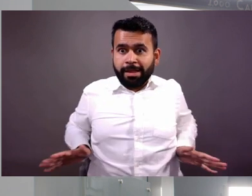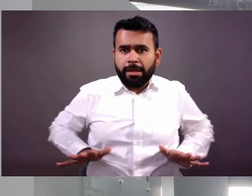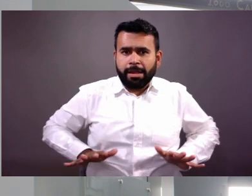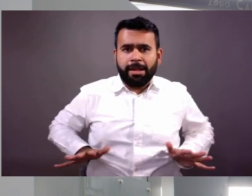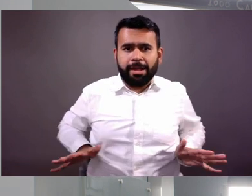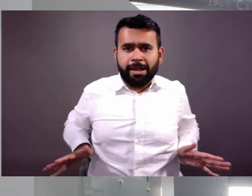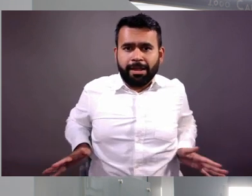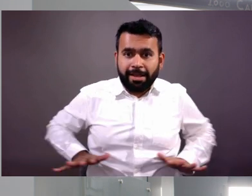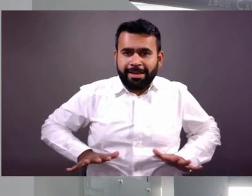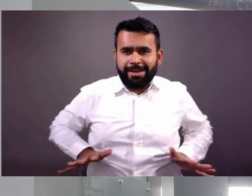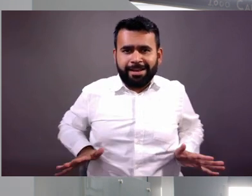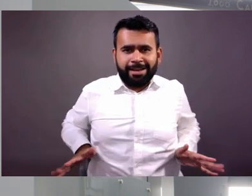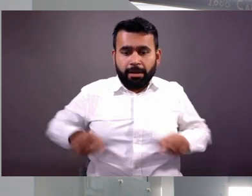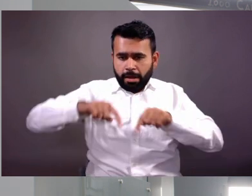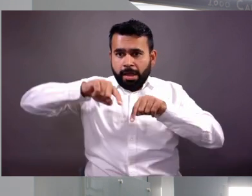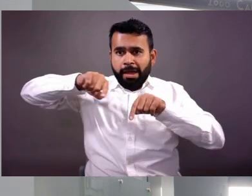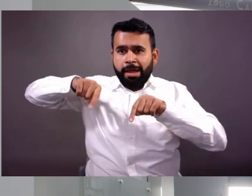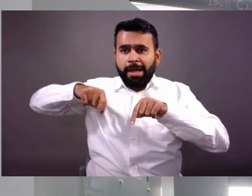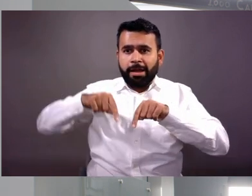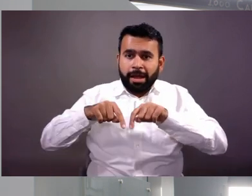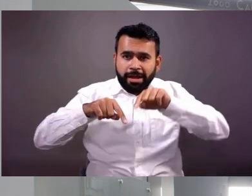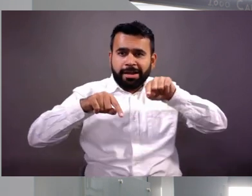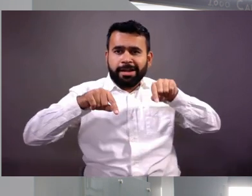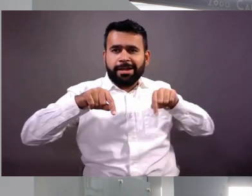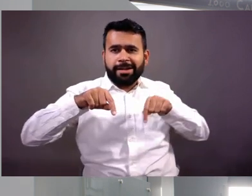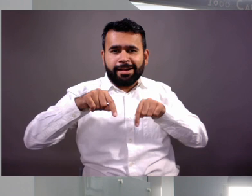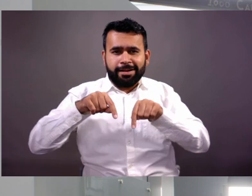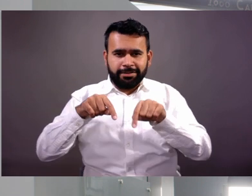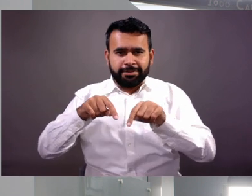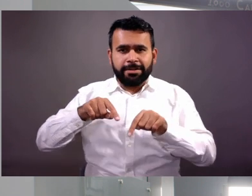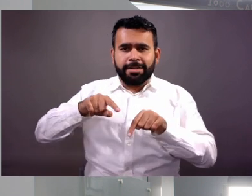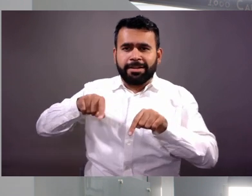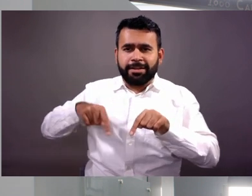around, push forward, around, push forward, a little bit faster.